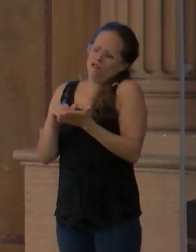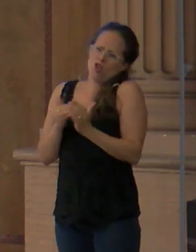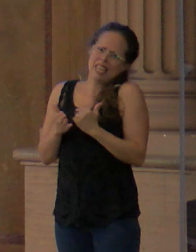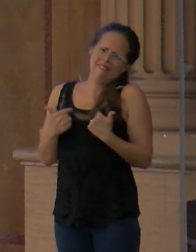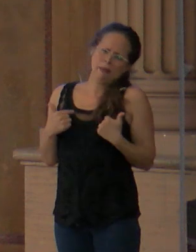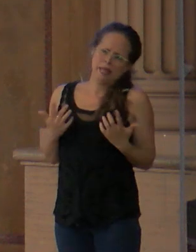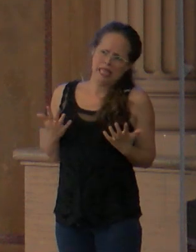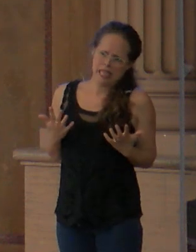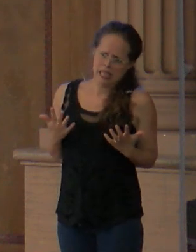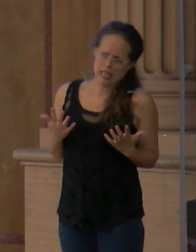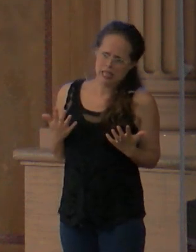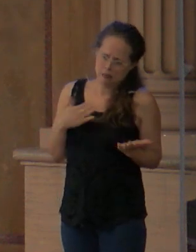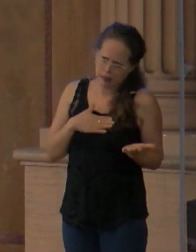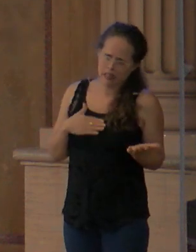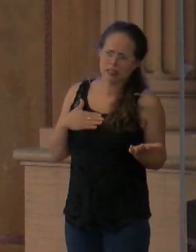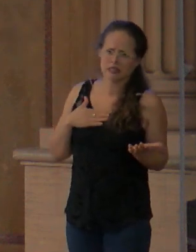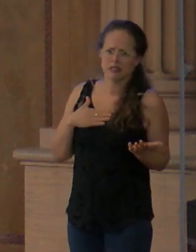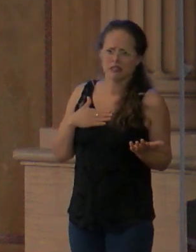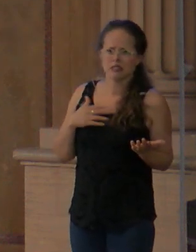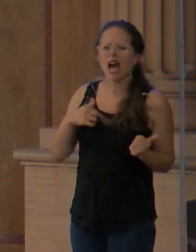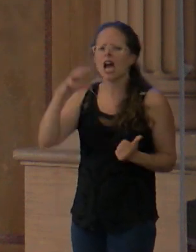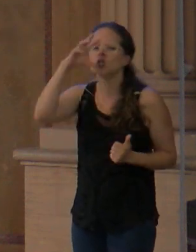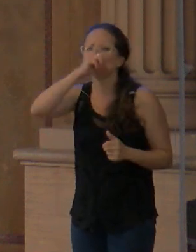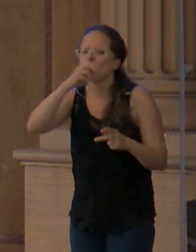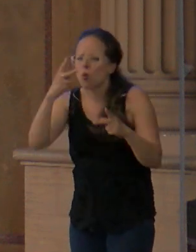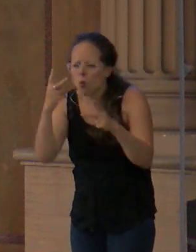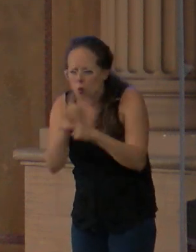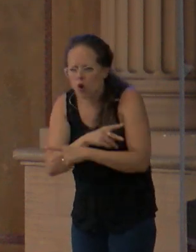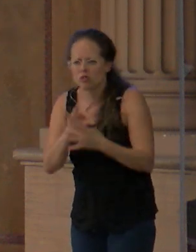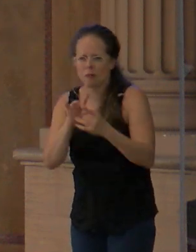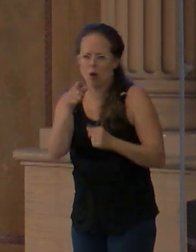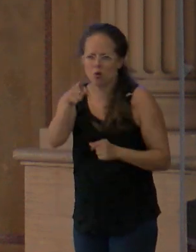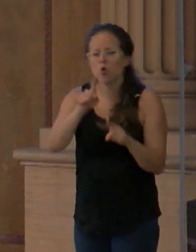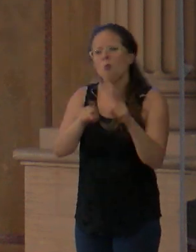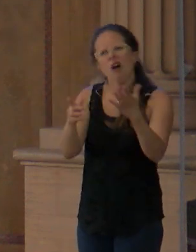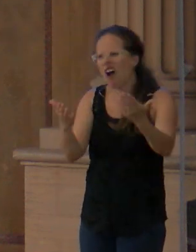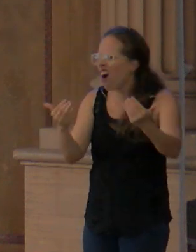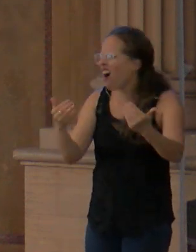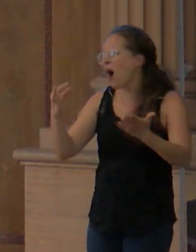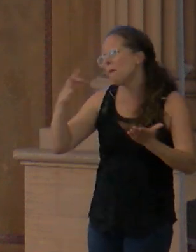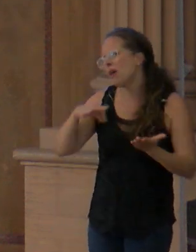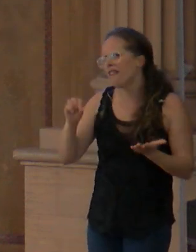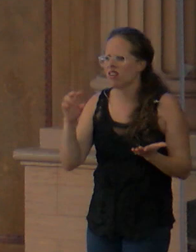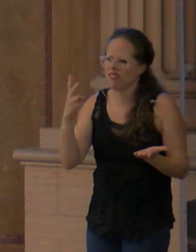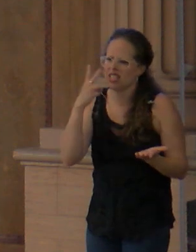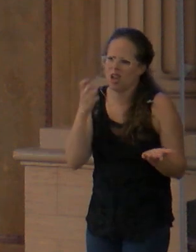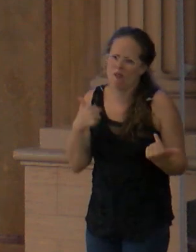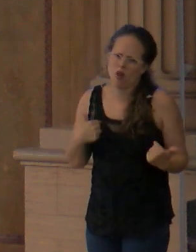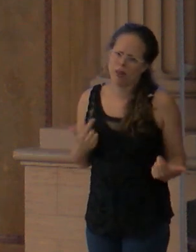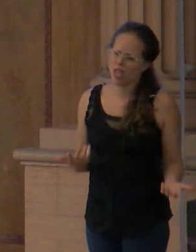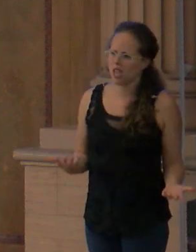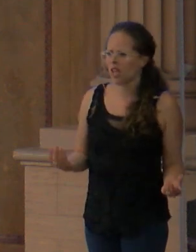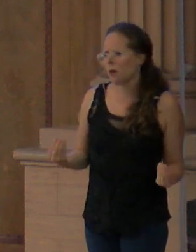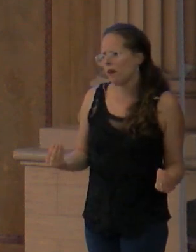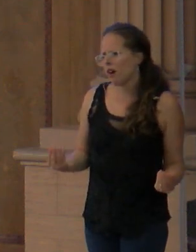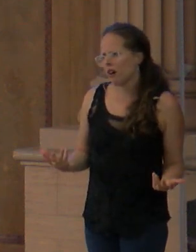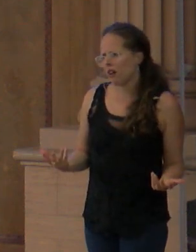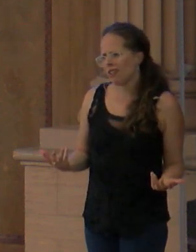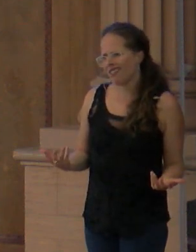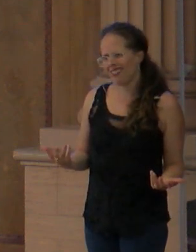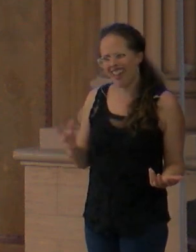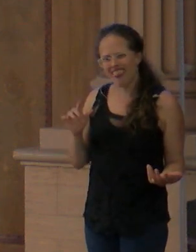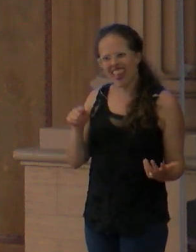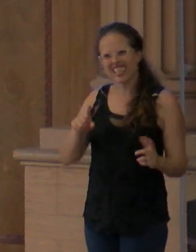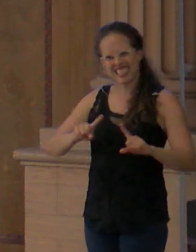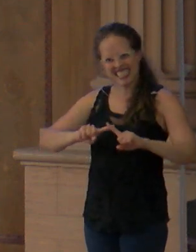when I want to assume the worst about you, but I want you to give me the benefit of the doubt, I'm holding you to a standard